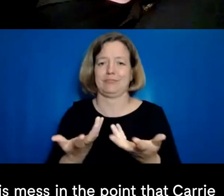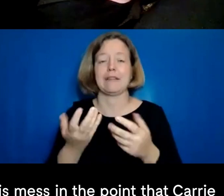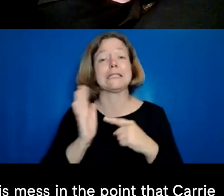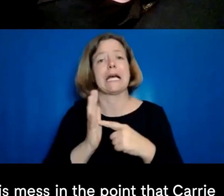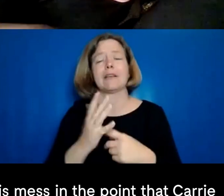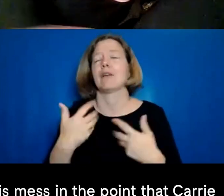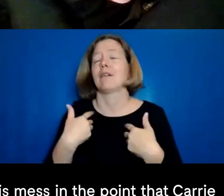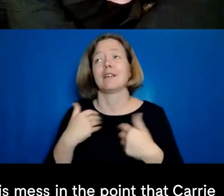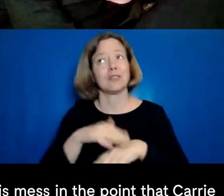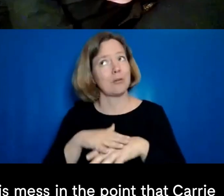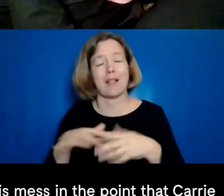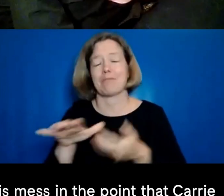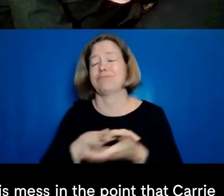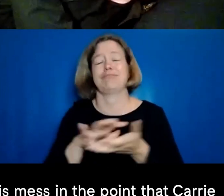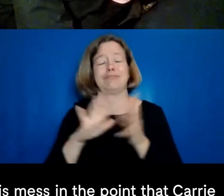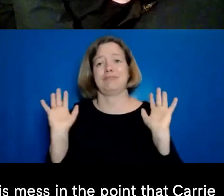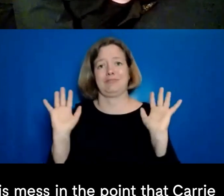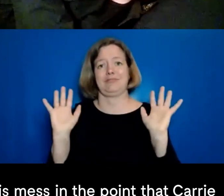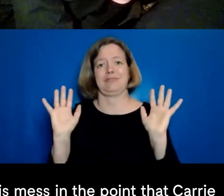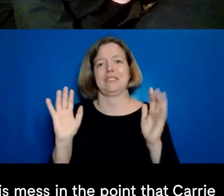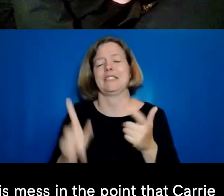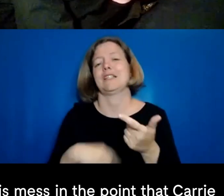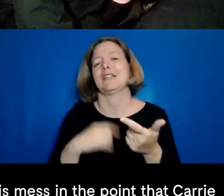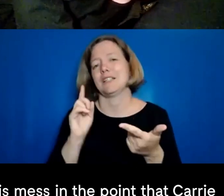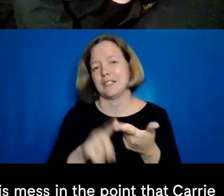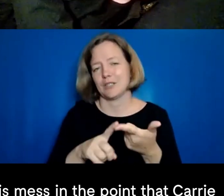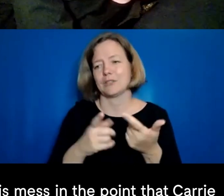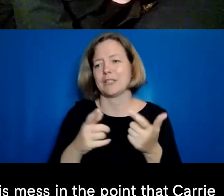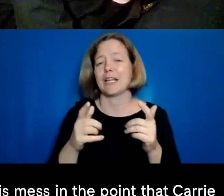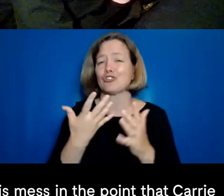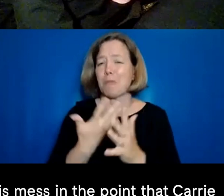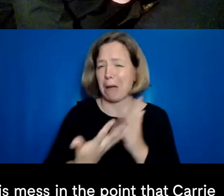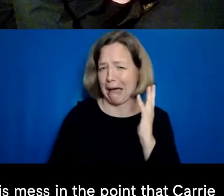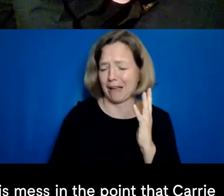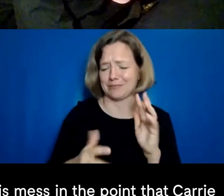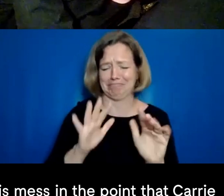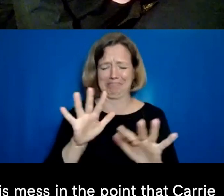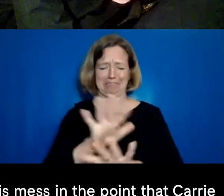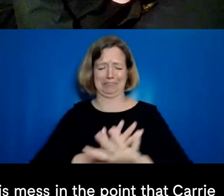There's mess in language. There's mess in the point that Carrie makes around